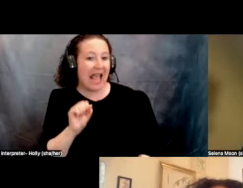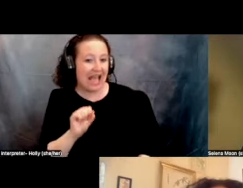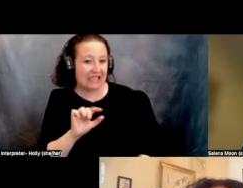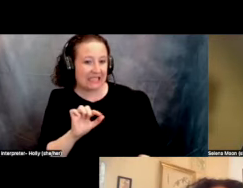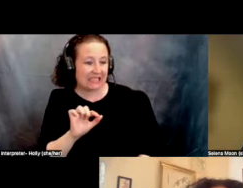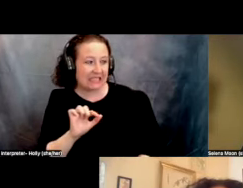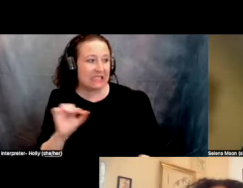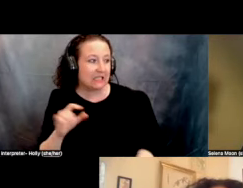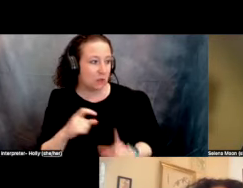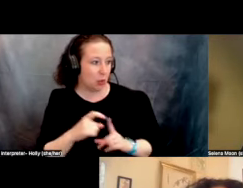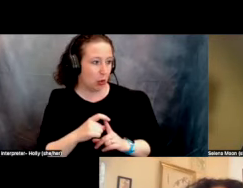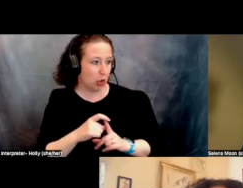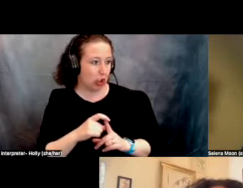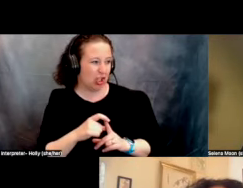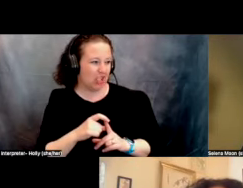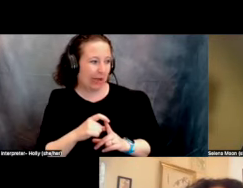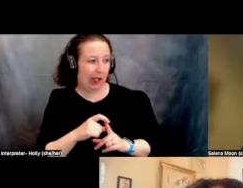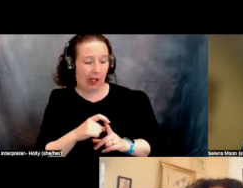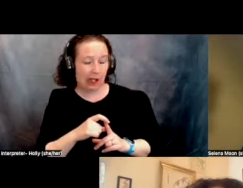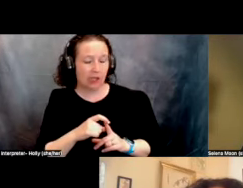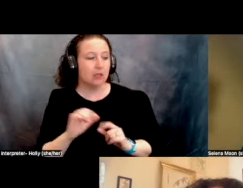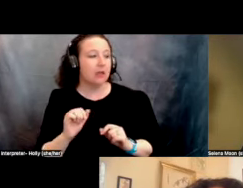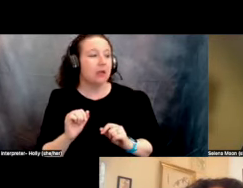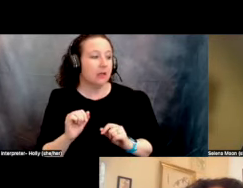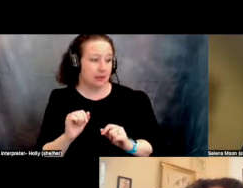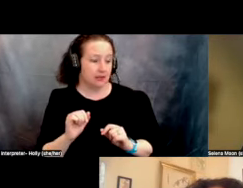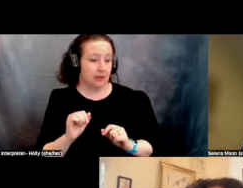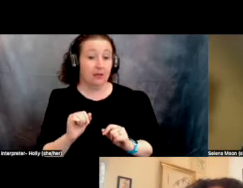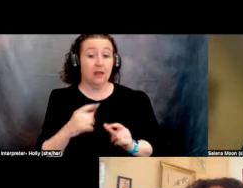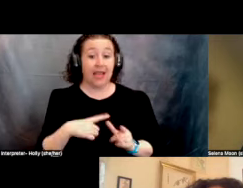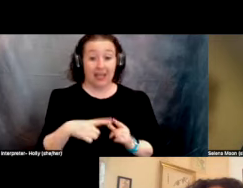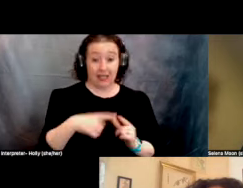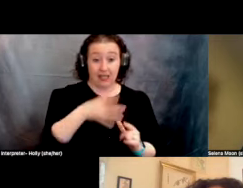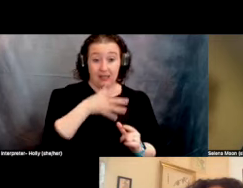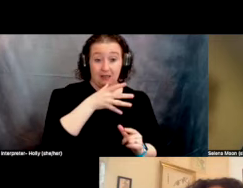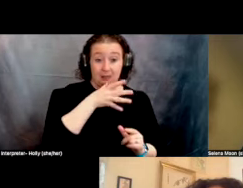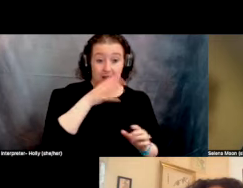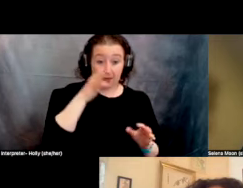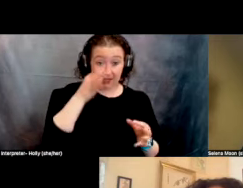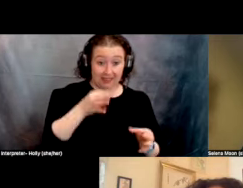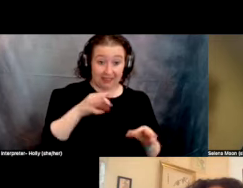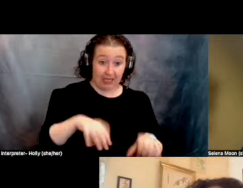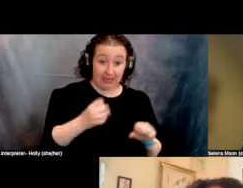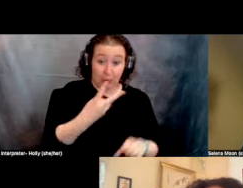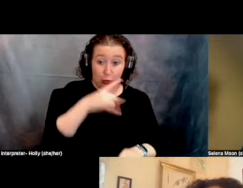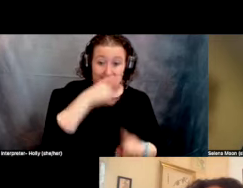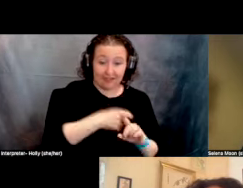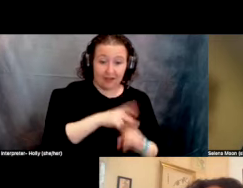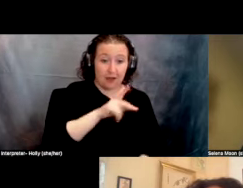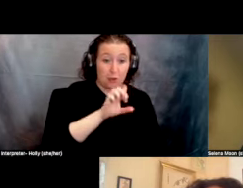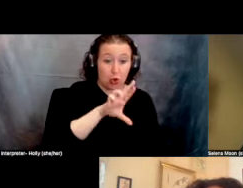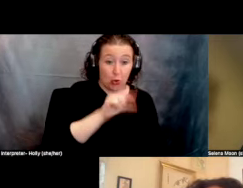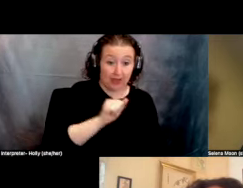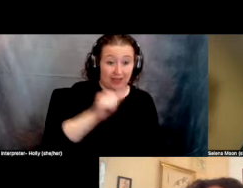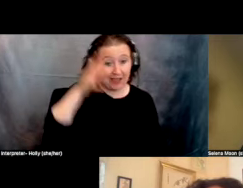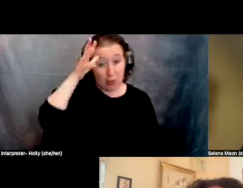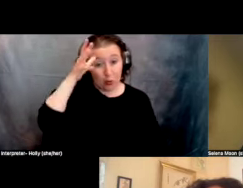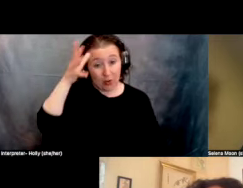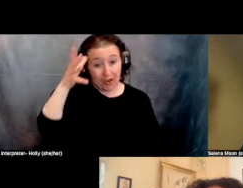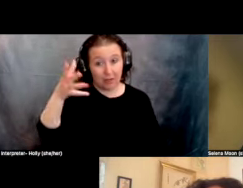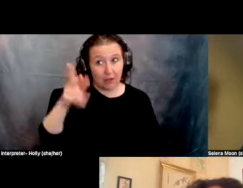person on there. And then when she decided to adopt two kids from Korea, my grandpa, who is a Korean War